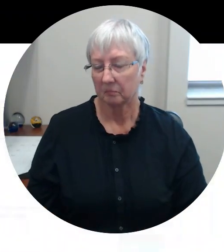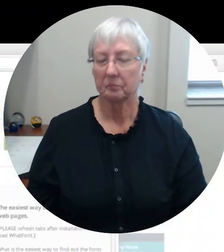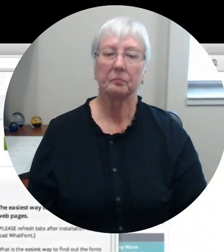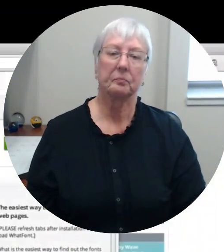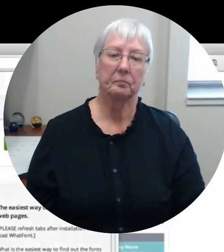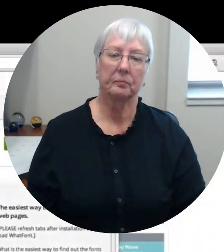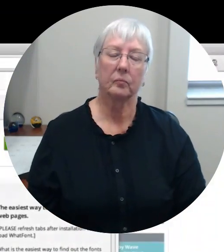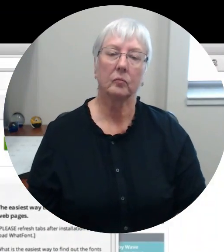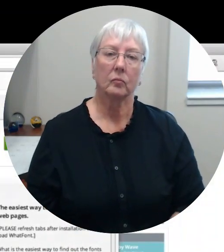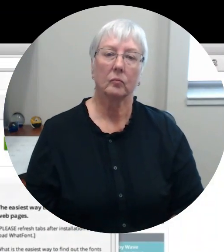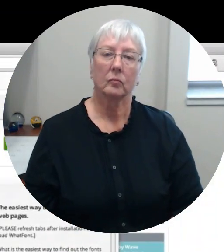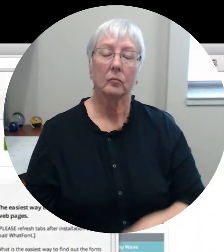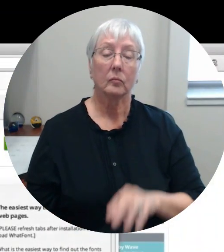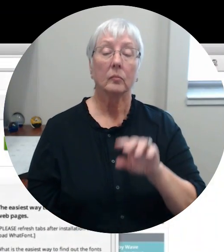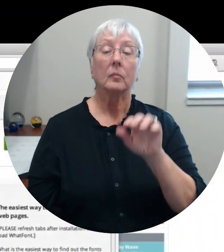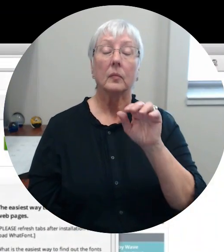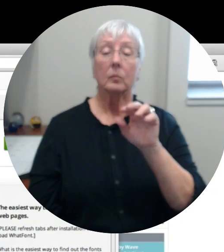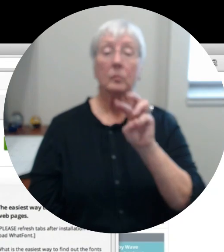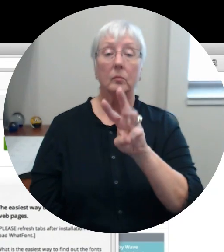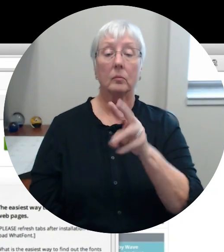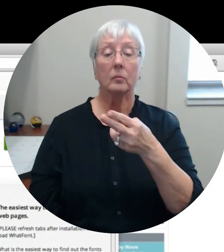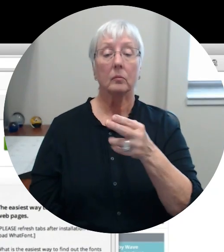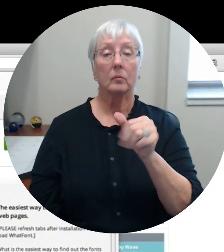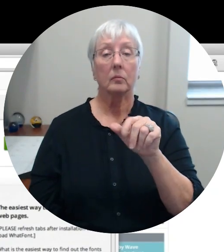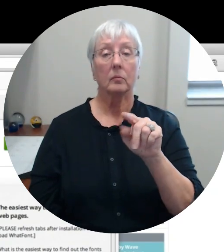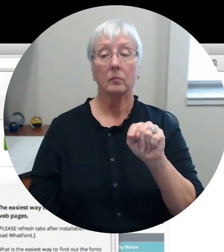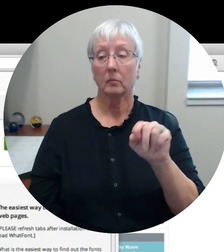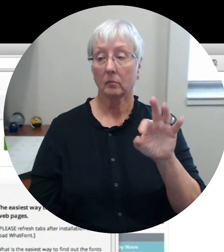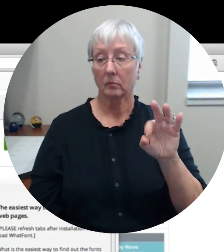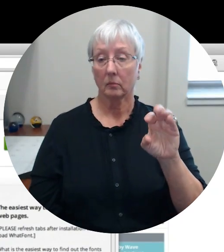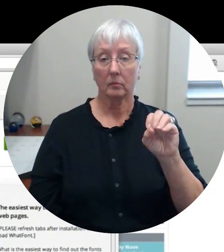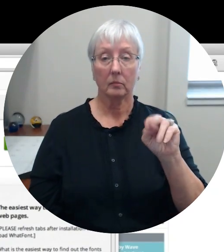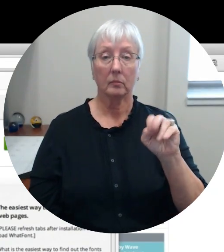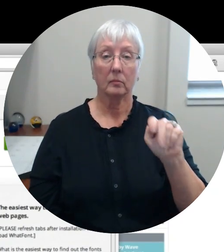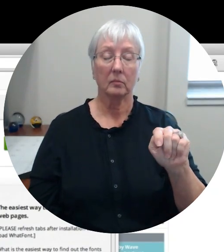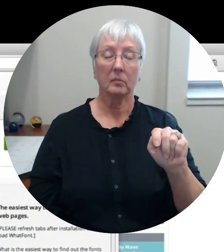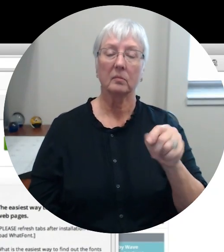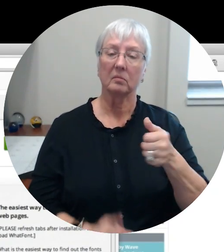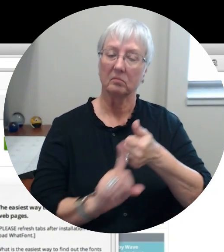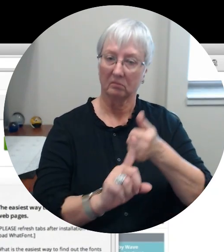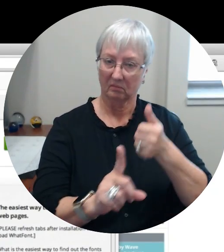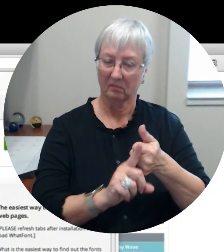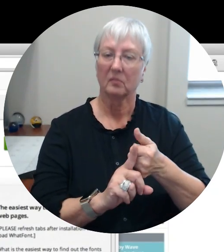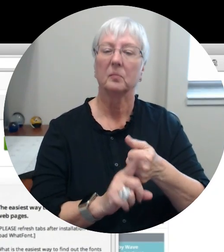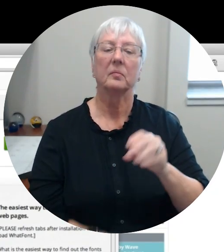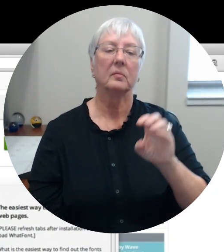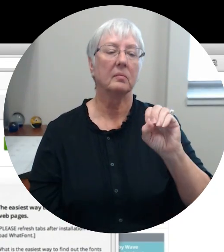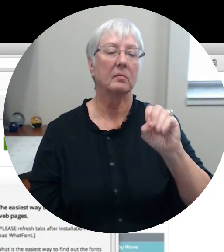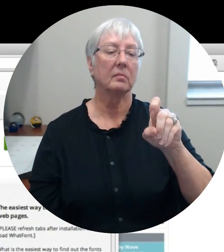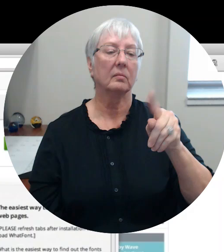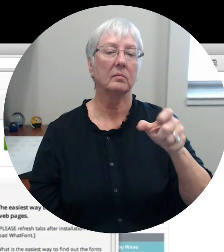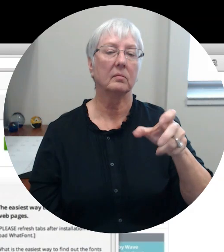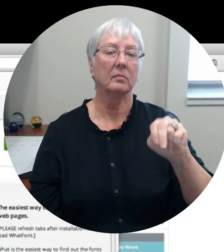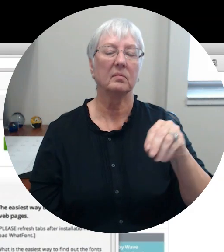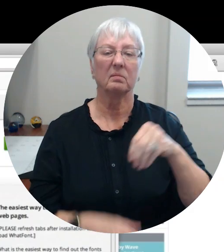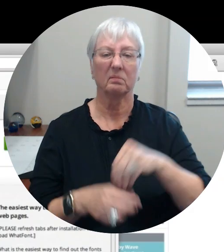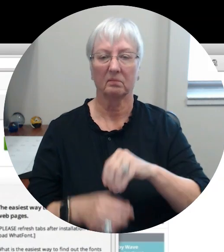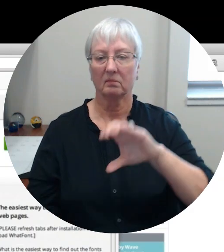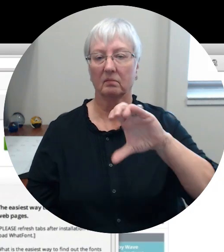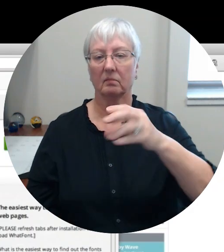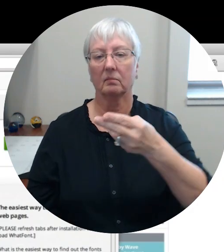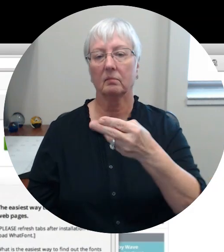up. You can find what font as a Chrome extension or as a bookmarklet for a variety of other browsers, and it's a really